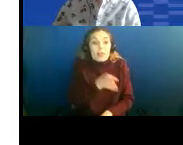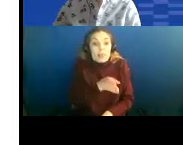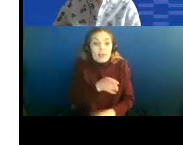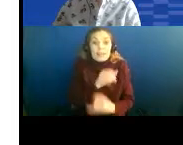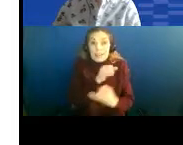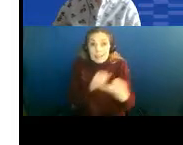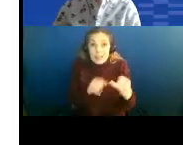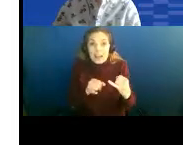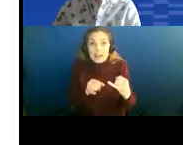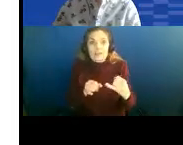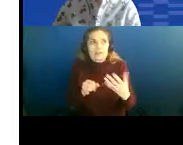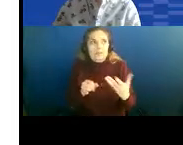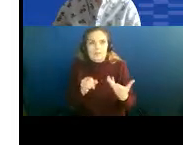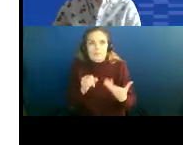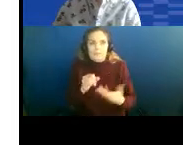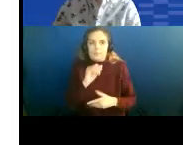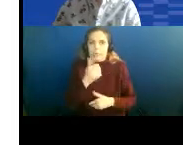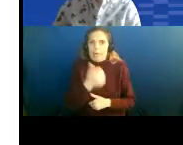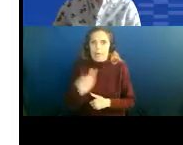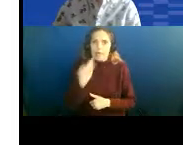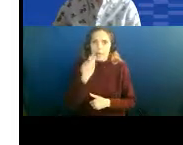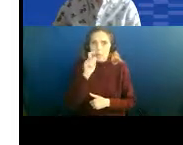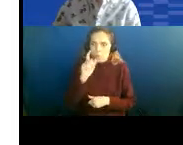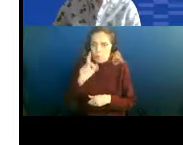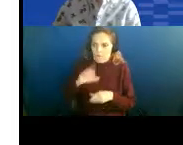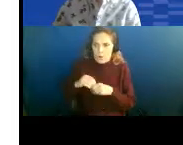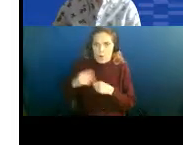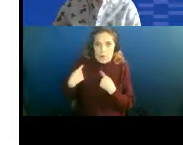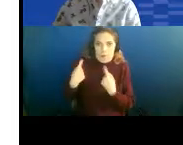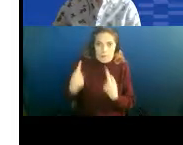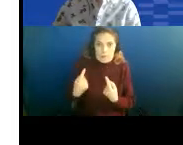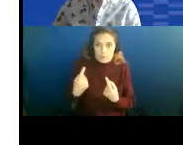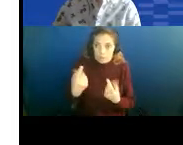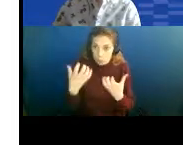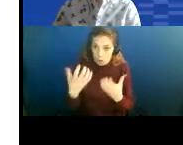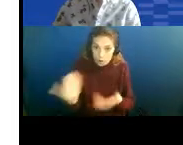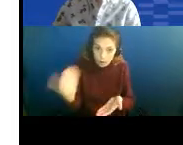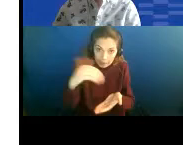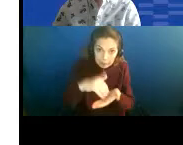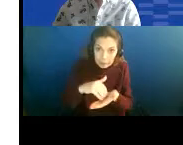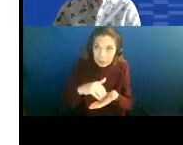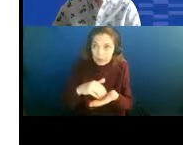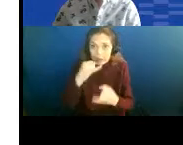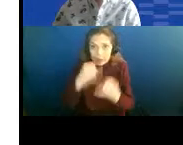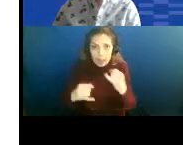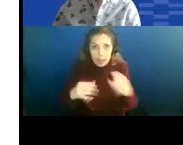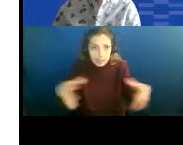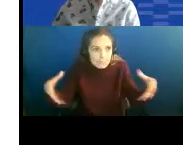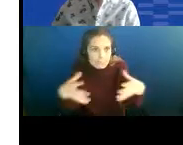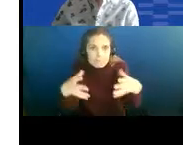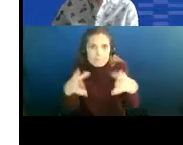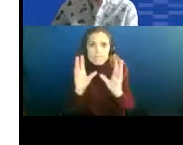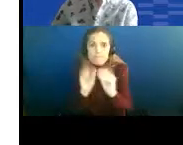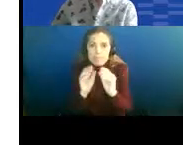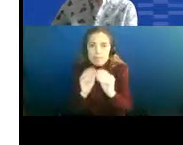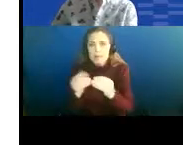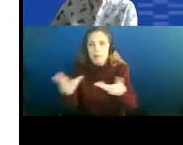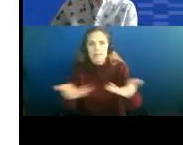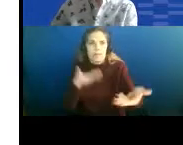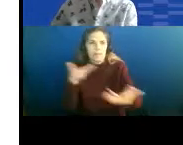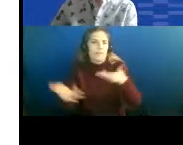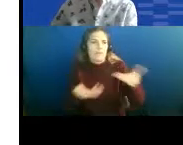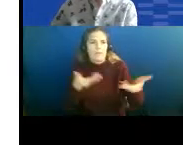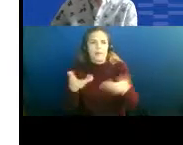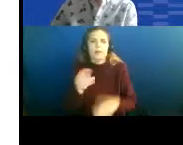group participants if they wished to participate, as well as our advisory committee members and a broader stakeholder